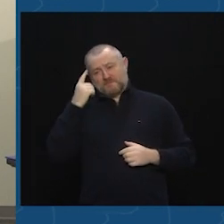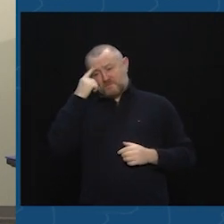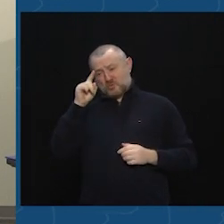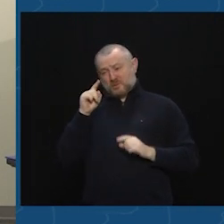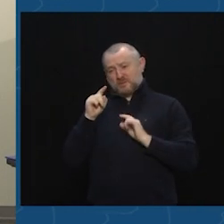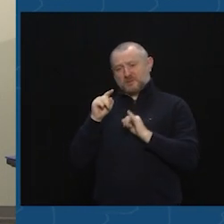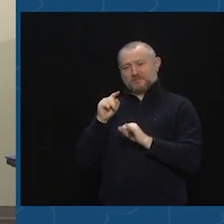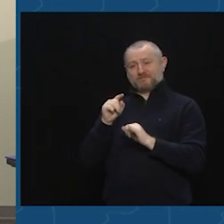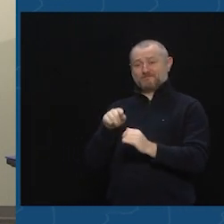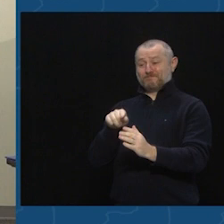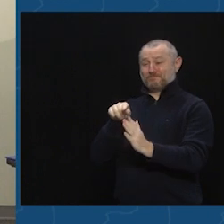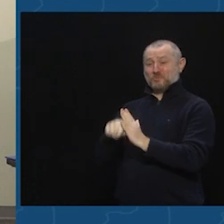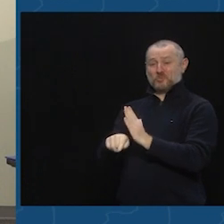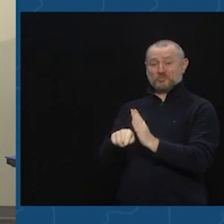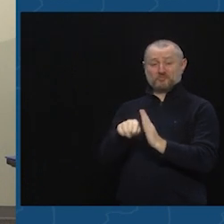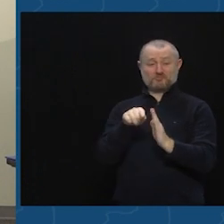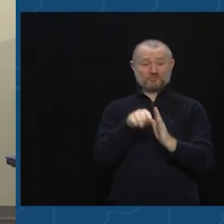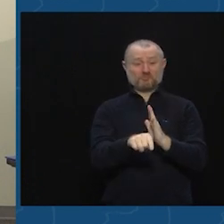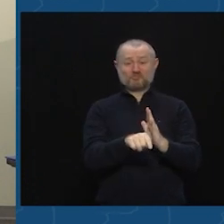lives of Officer